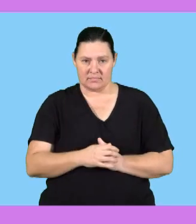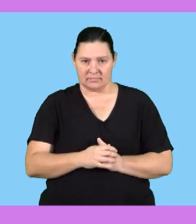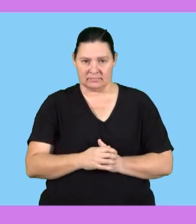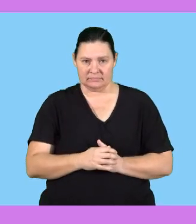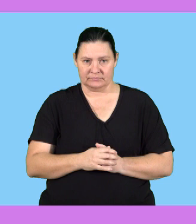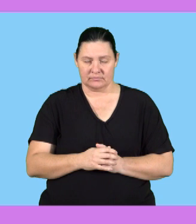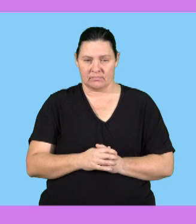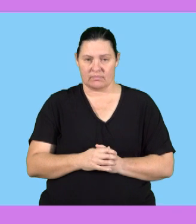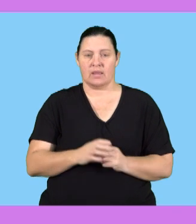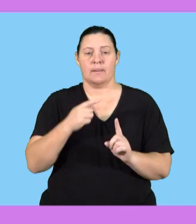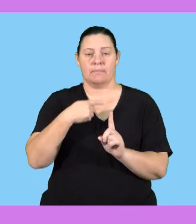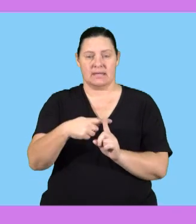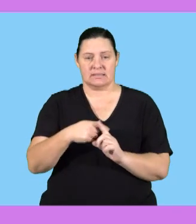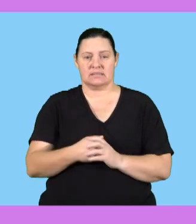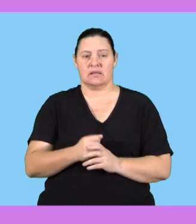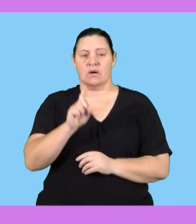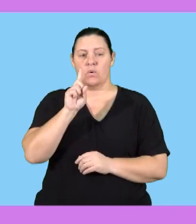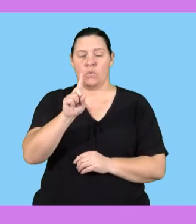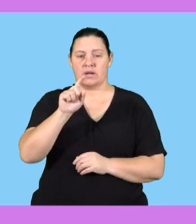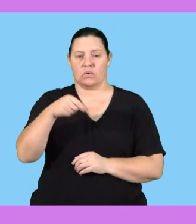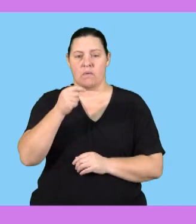1,51 plus